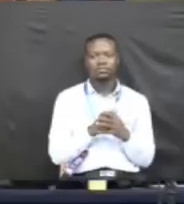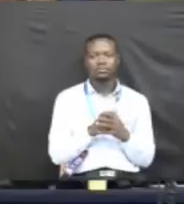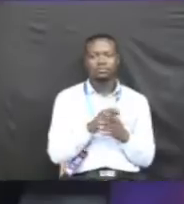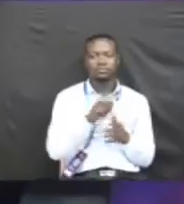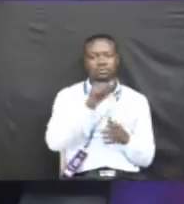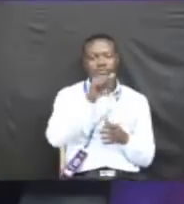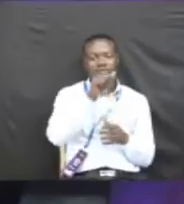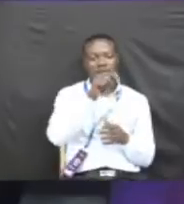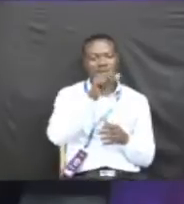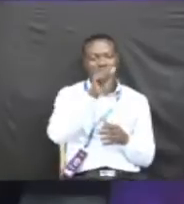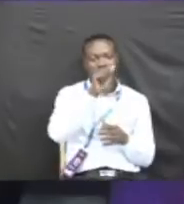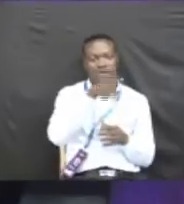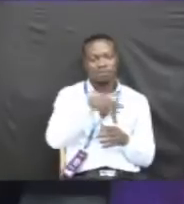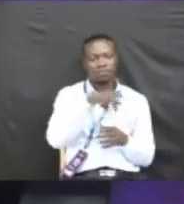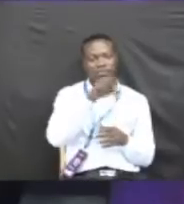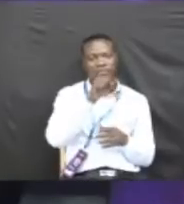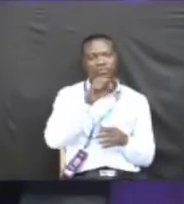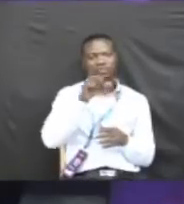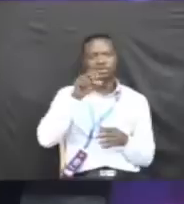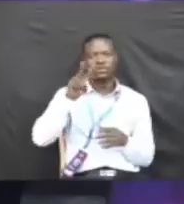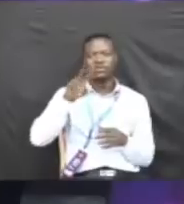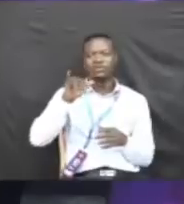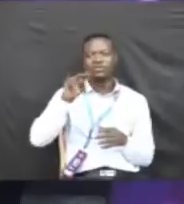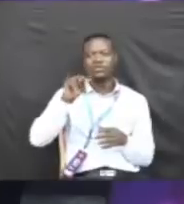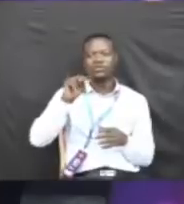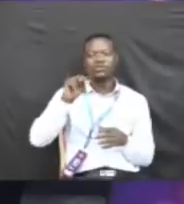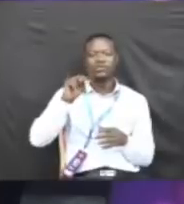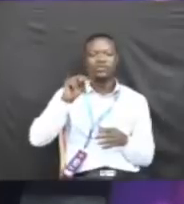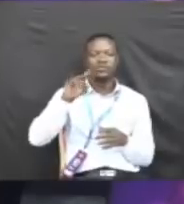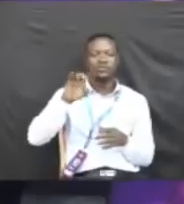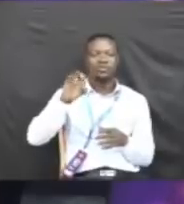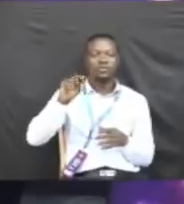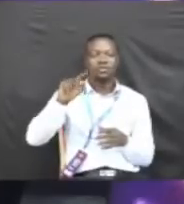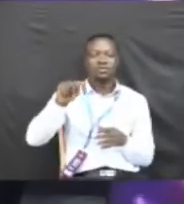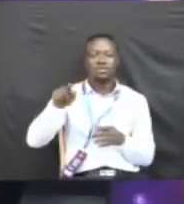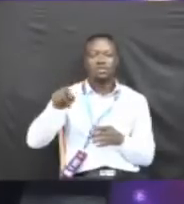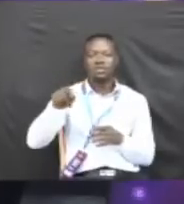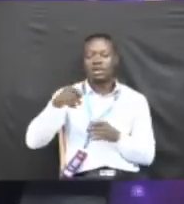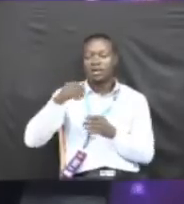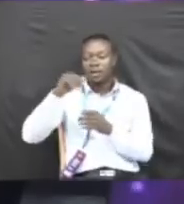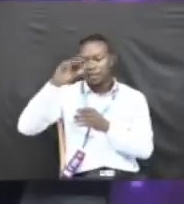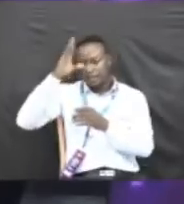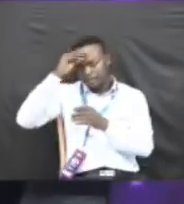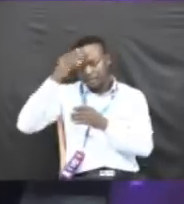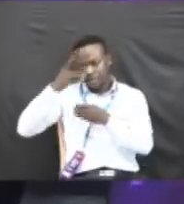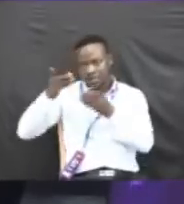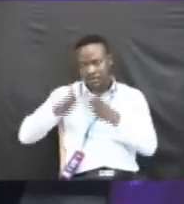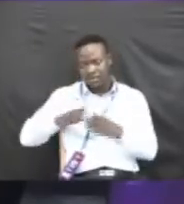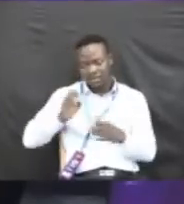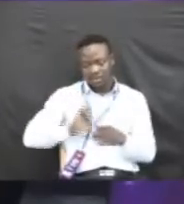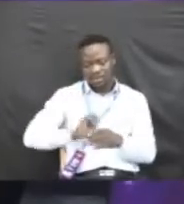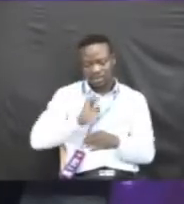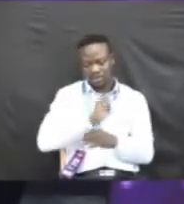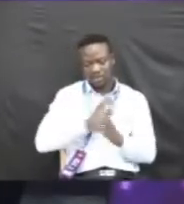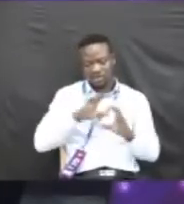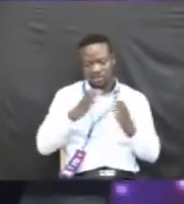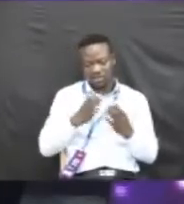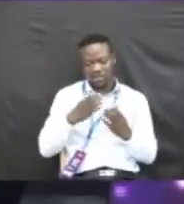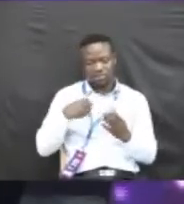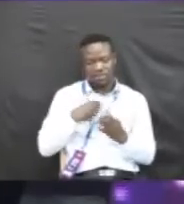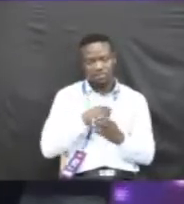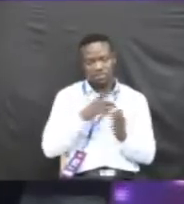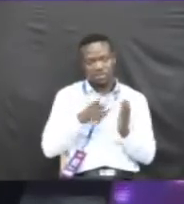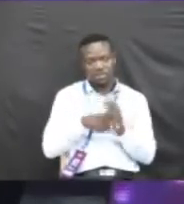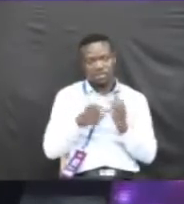Apostle Vincent Ananident, perman director, executive council member and a coordinator for chief